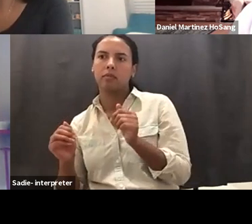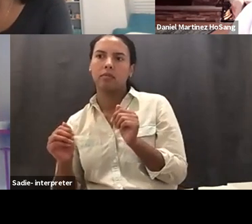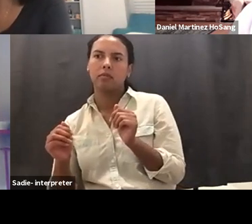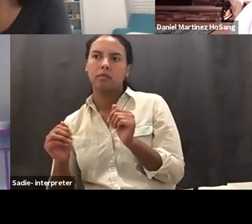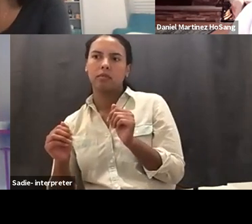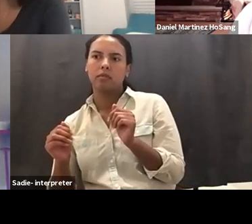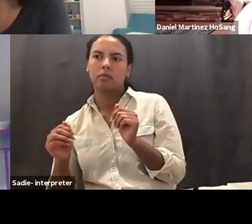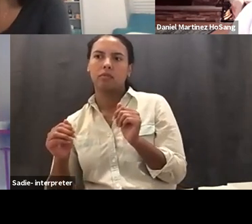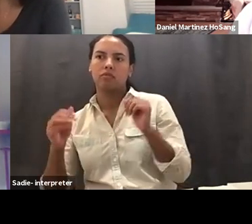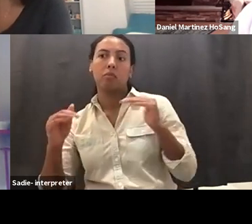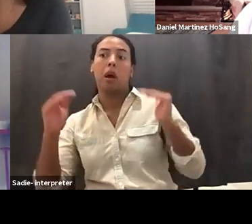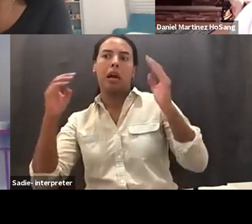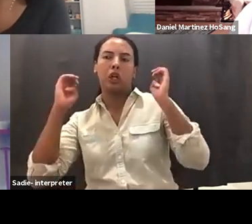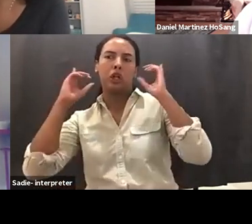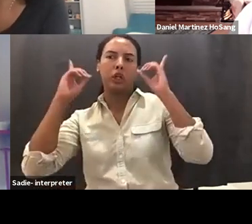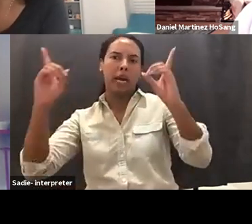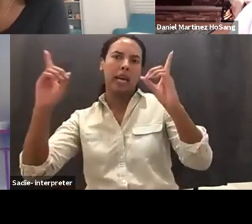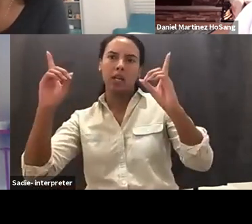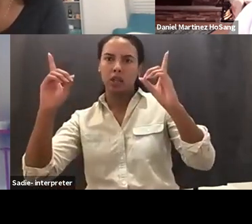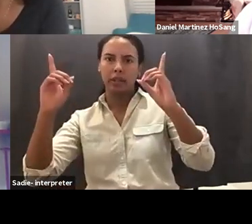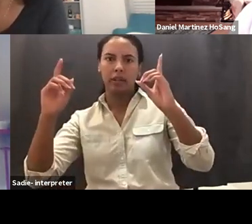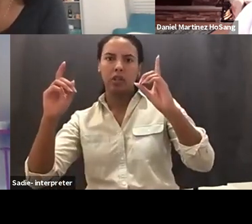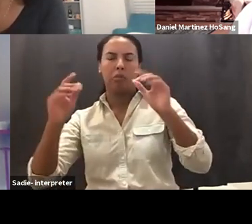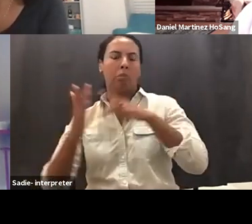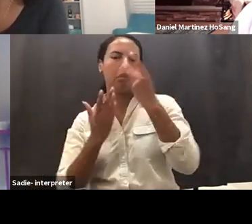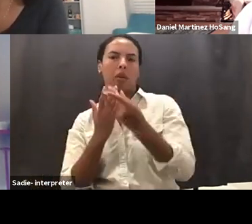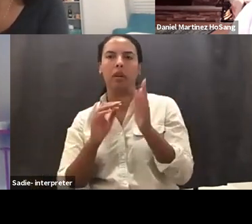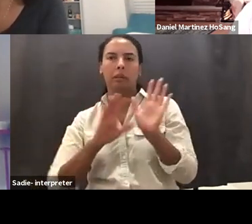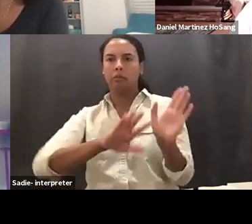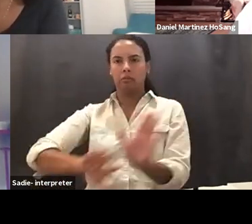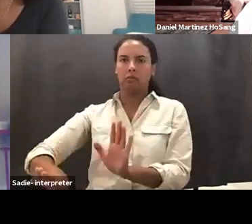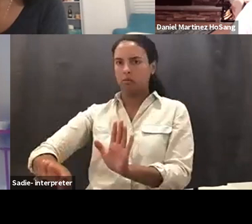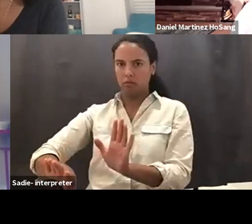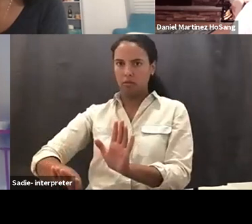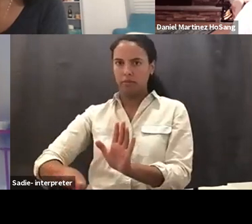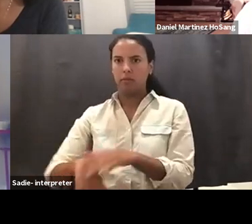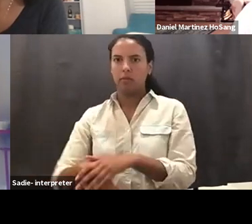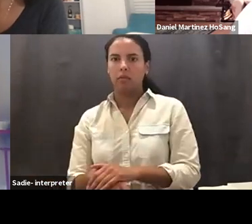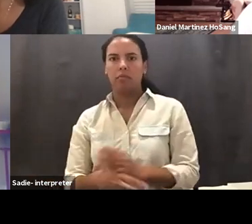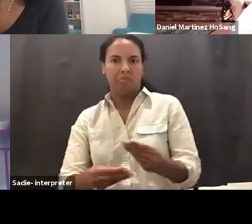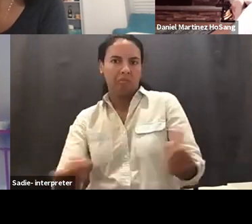schools has really been centered in the debate, there is a lot of other